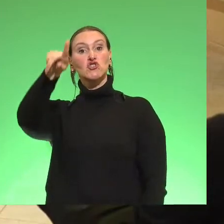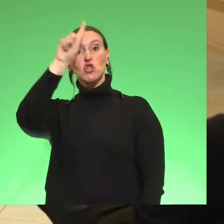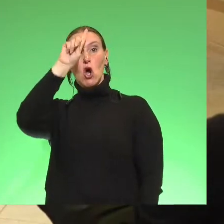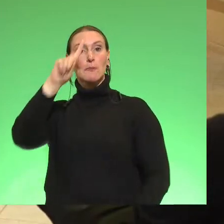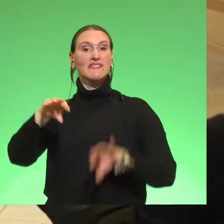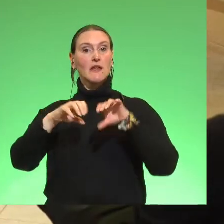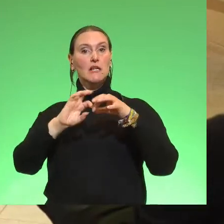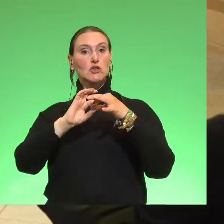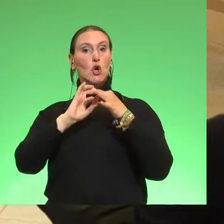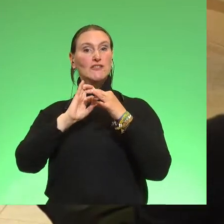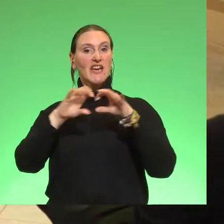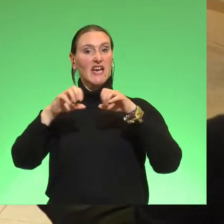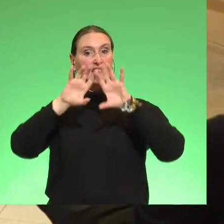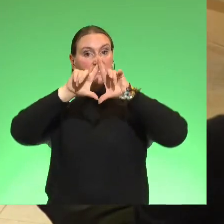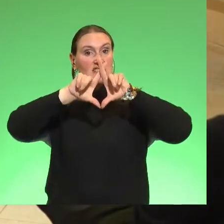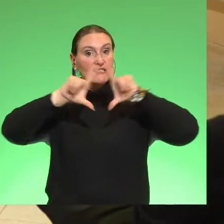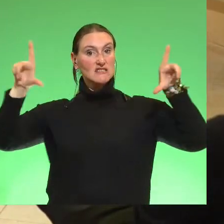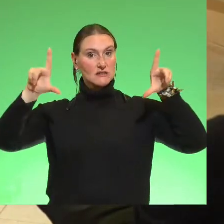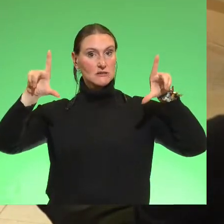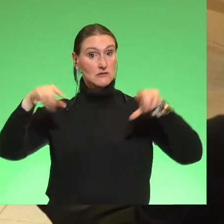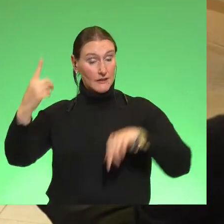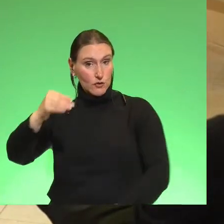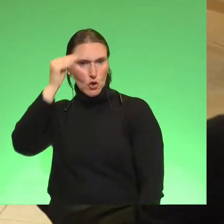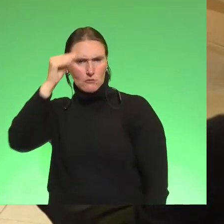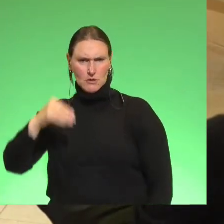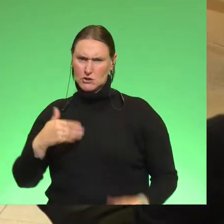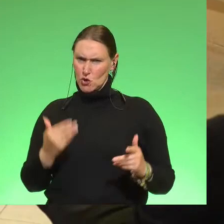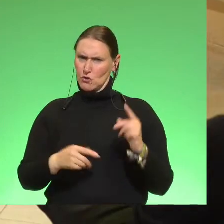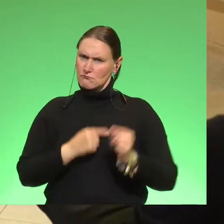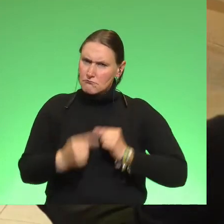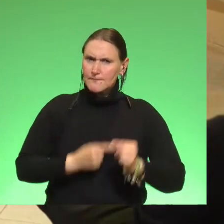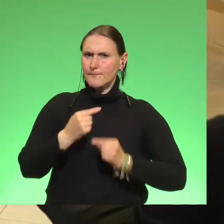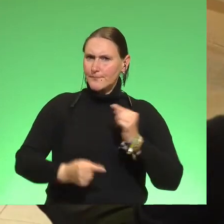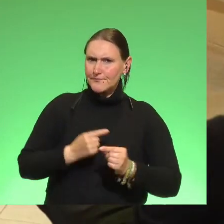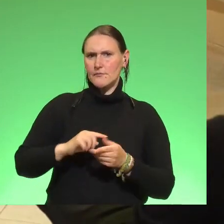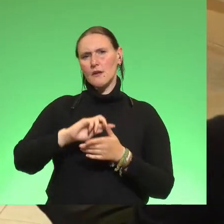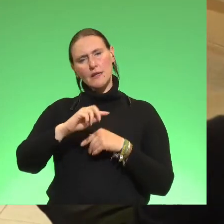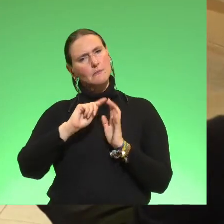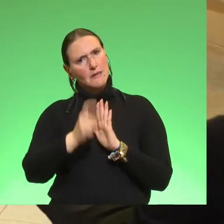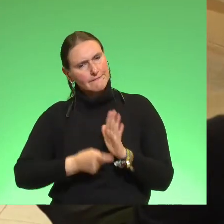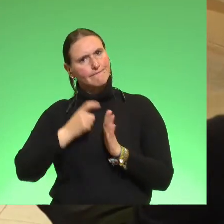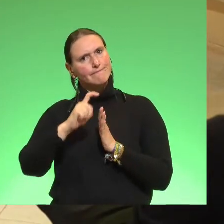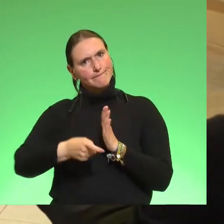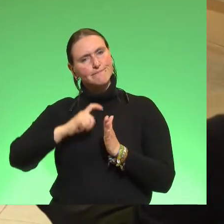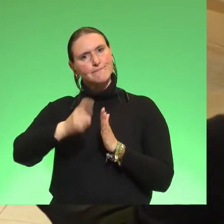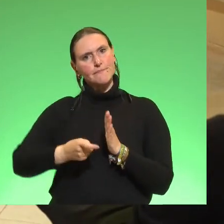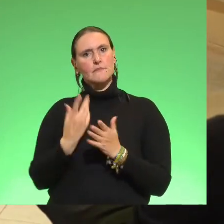narrative, the one that has been reiterated again and again in the press.